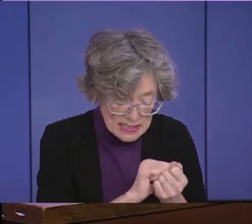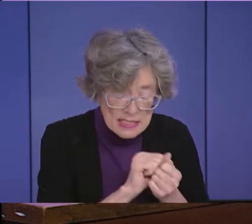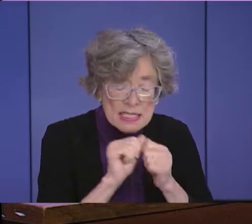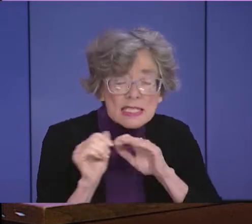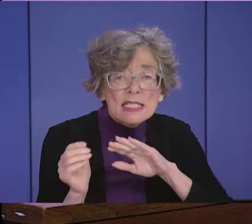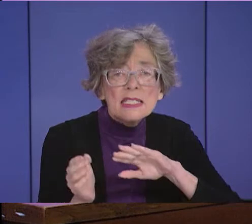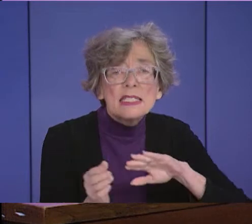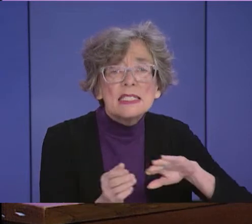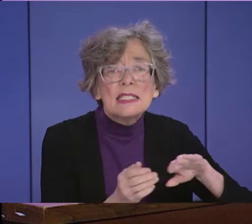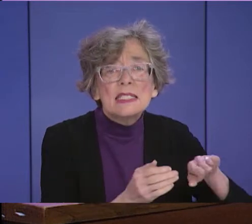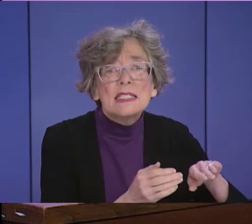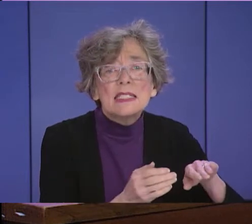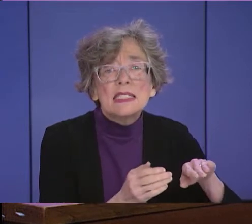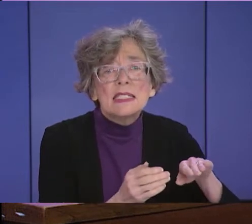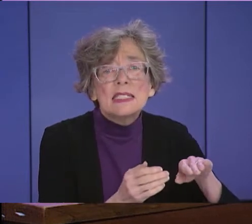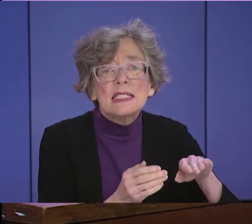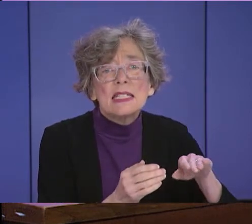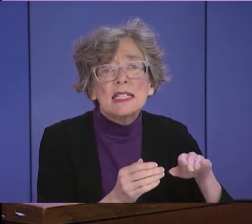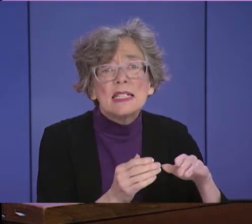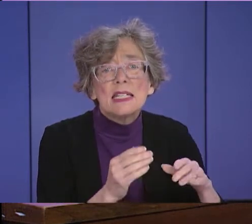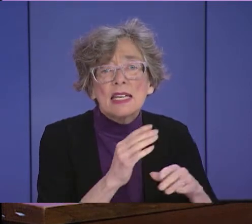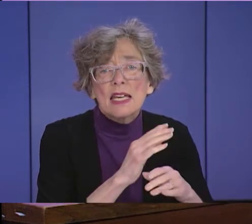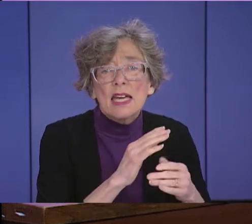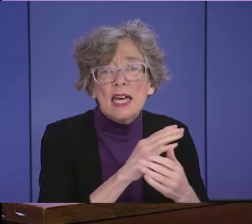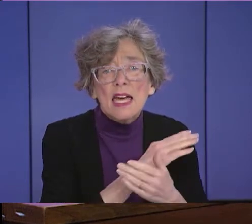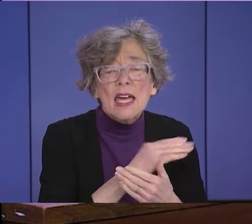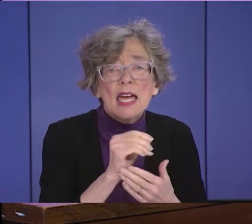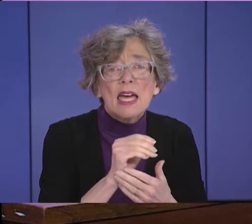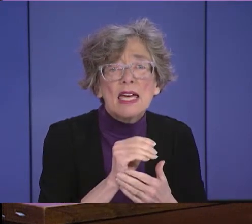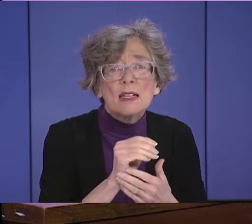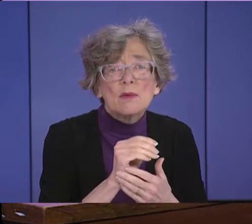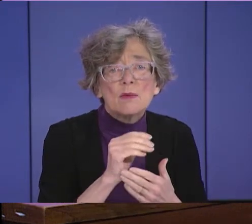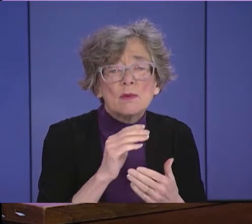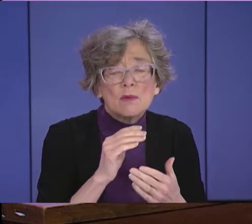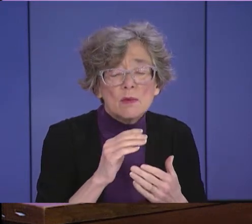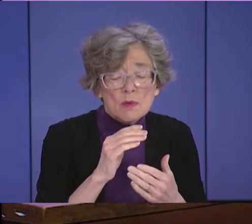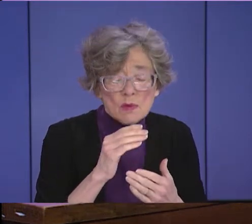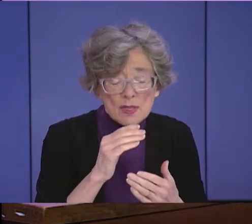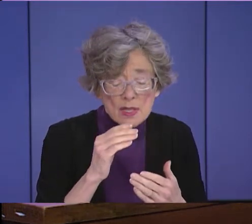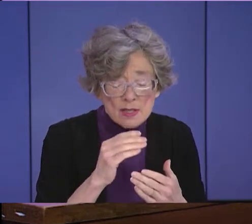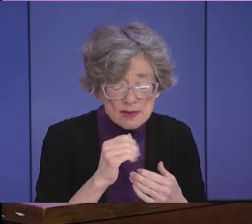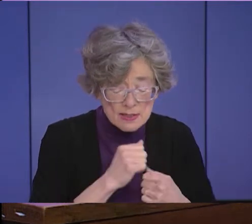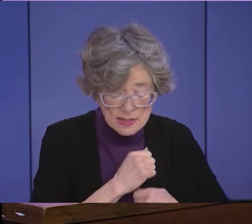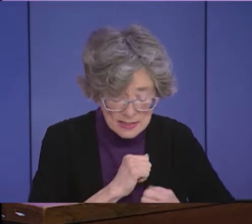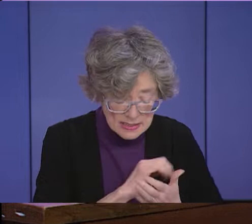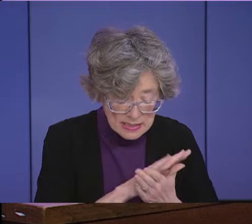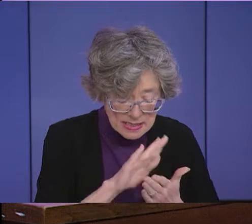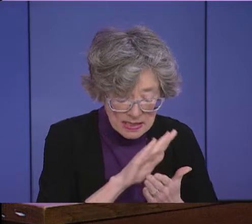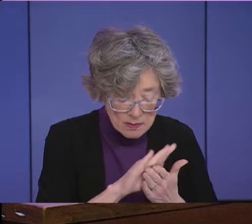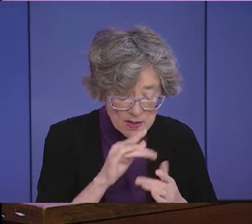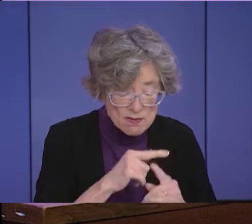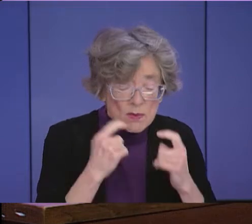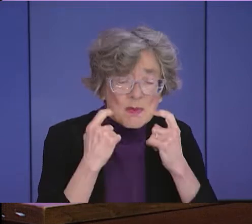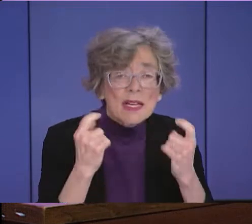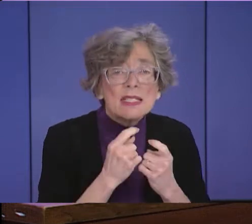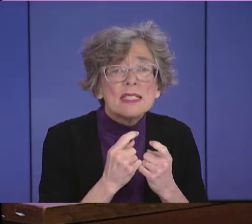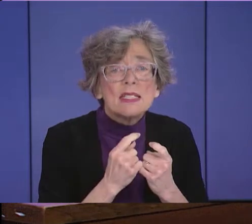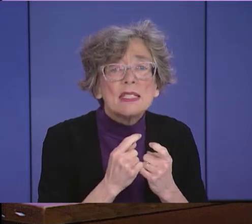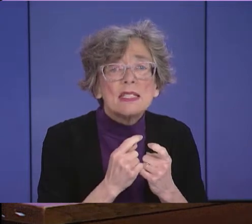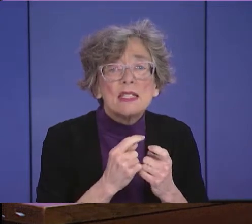my guilt, and of my sin cleanse me.